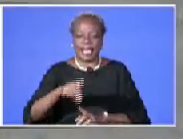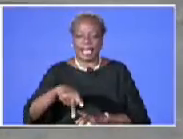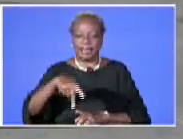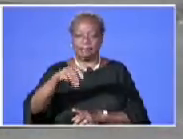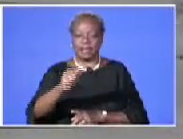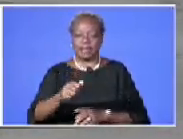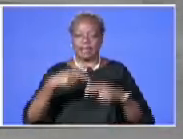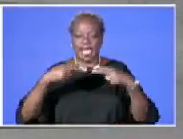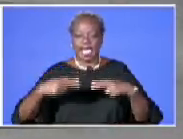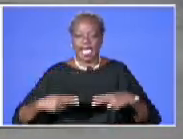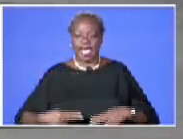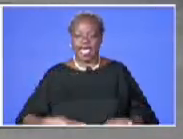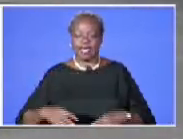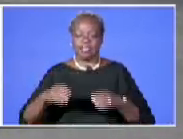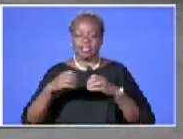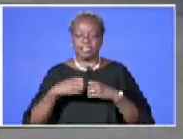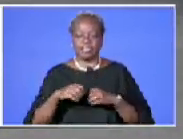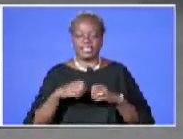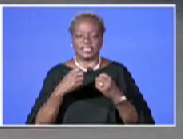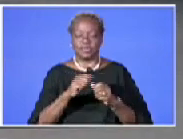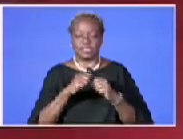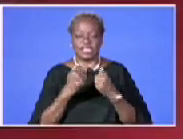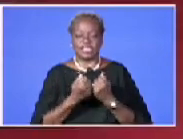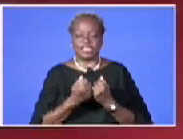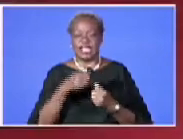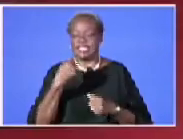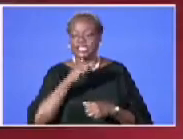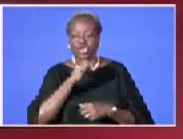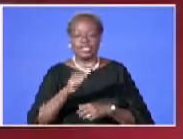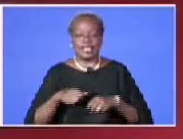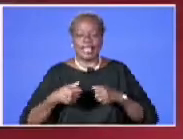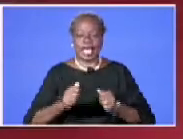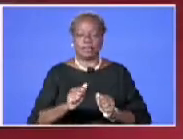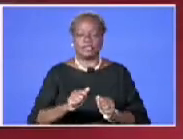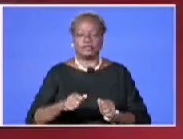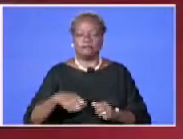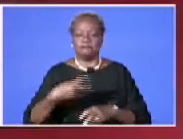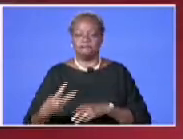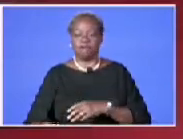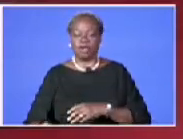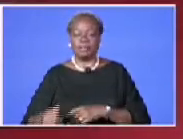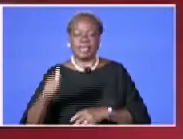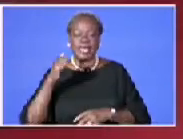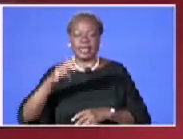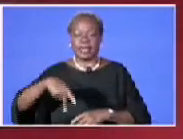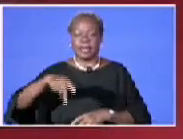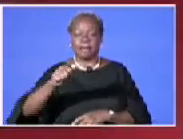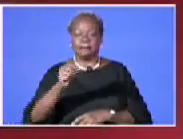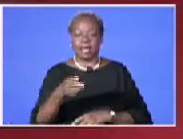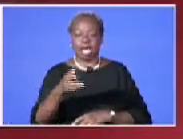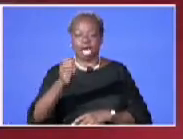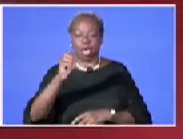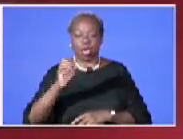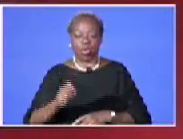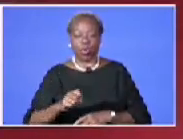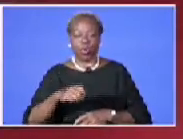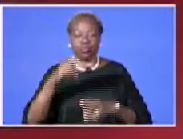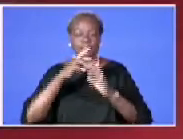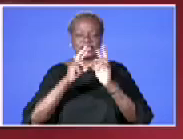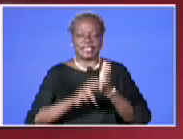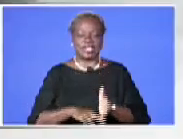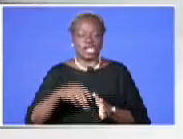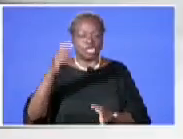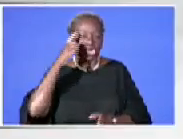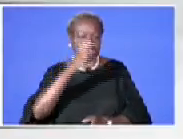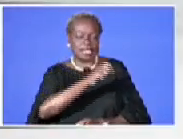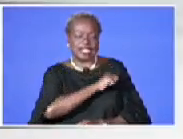countries not to allow vaccination schedules to fall behind. Paho Country Representative Dr. Essie de Gorville on the local